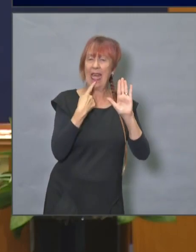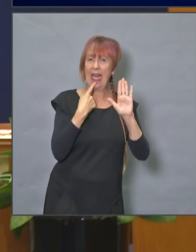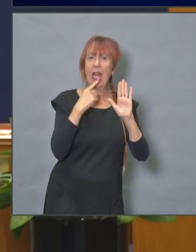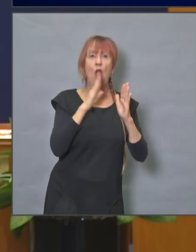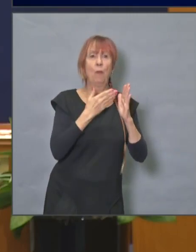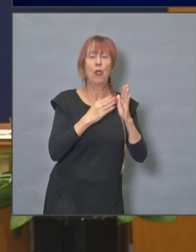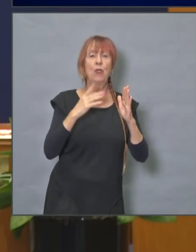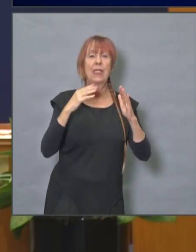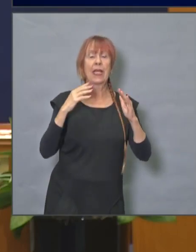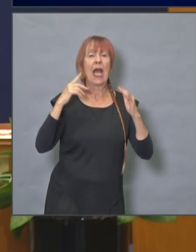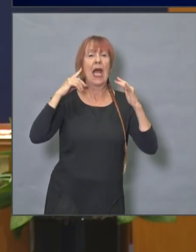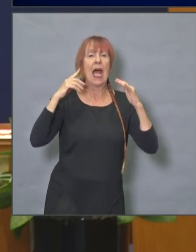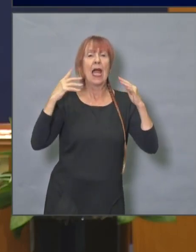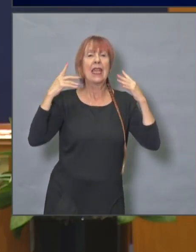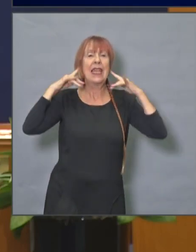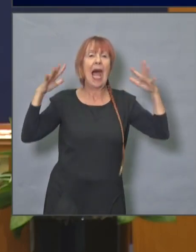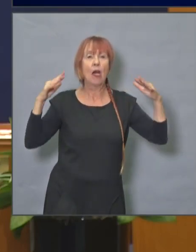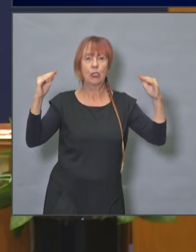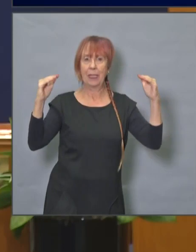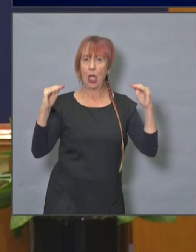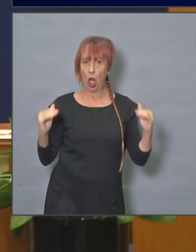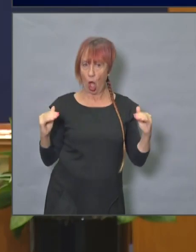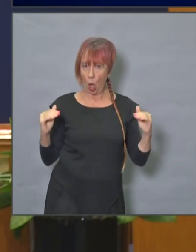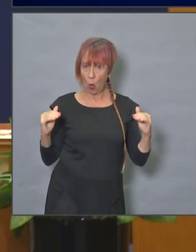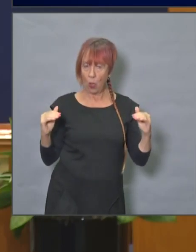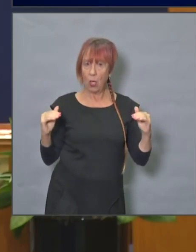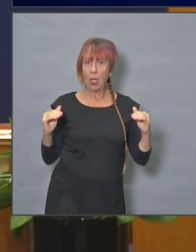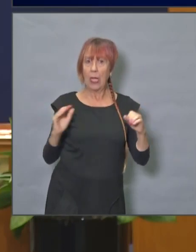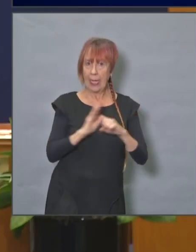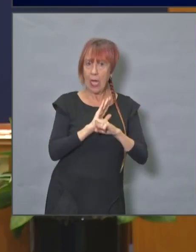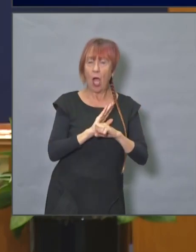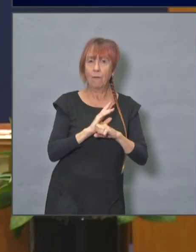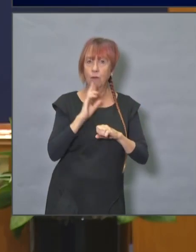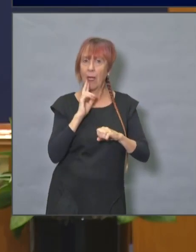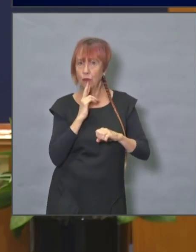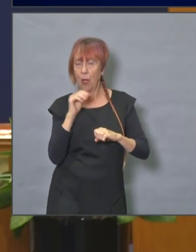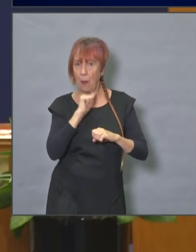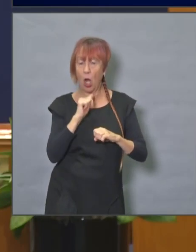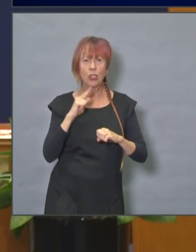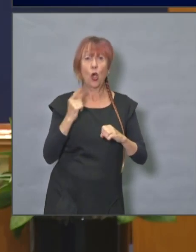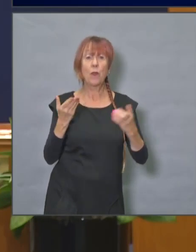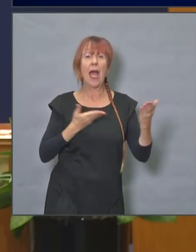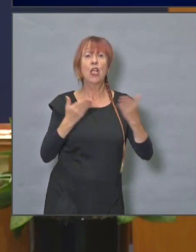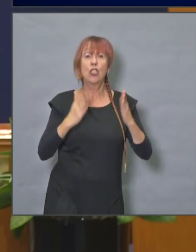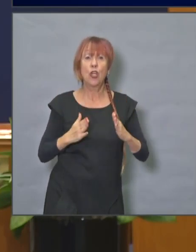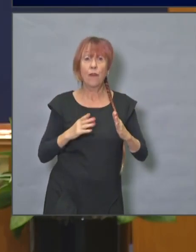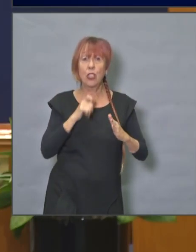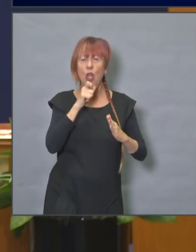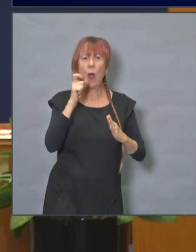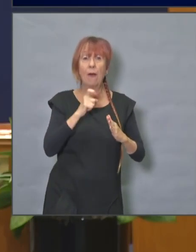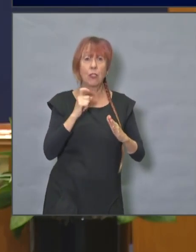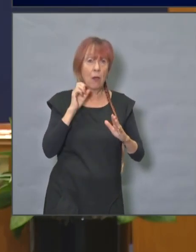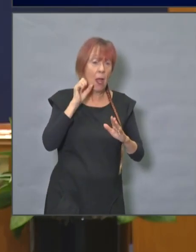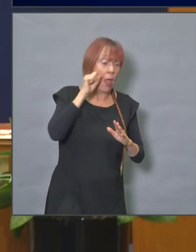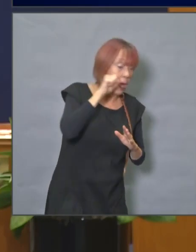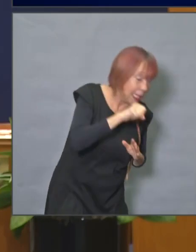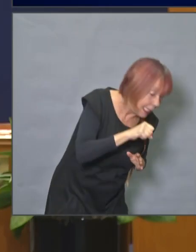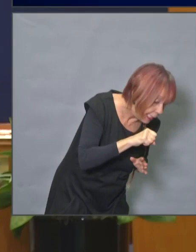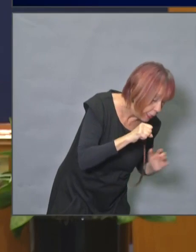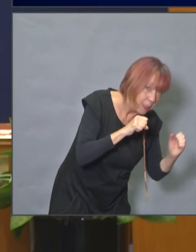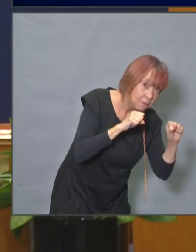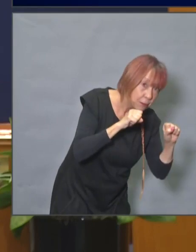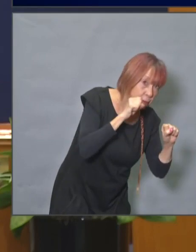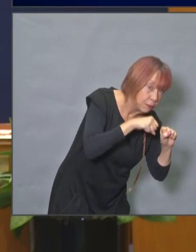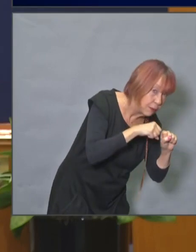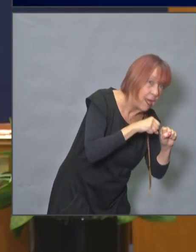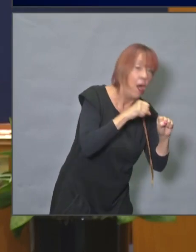levels low enough in a restaurant and or a bar so that servers are not leaning over at a table to take an order or